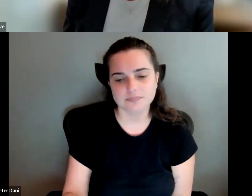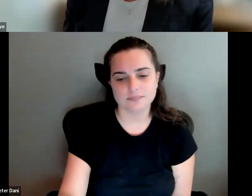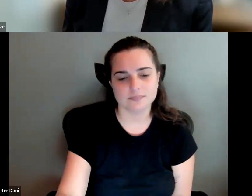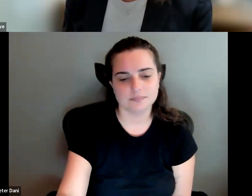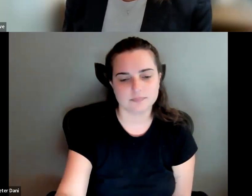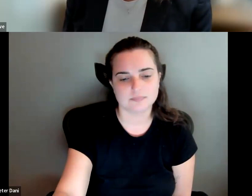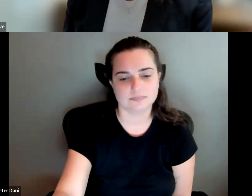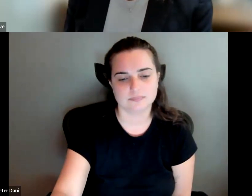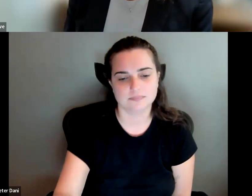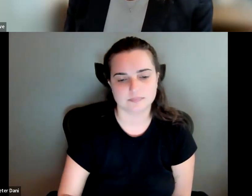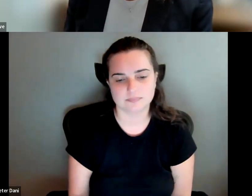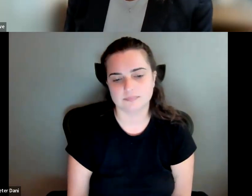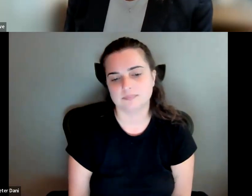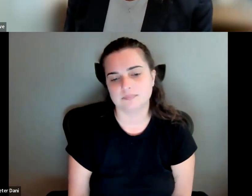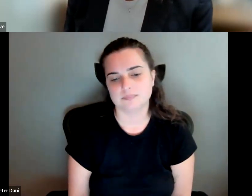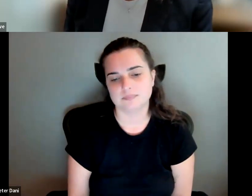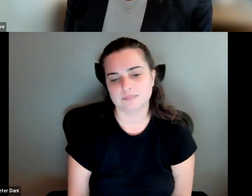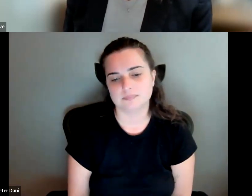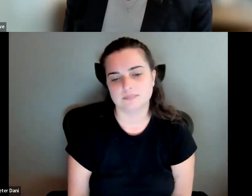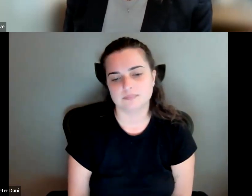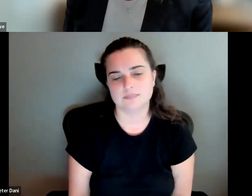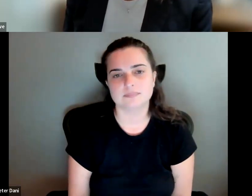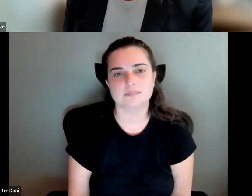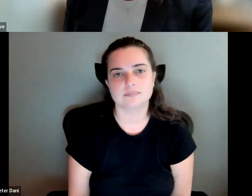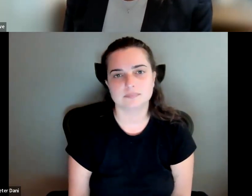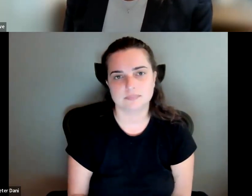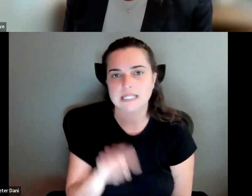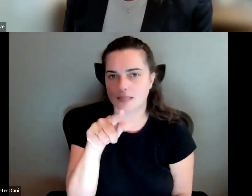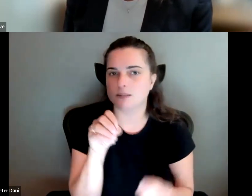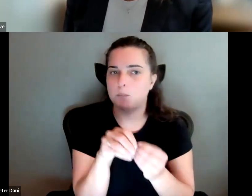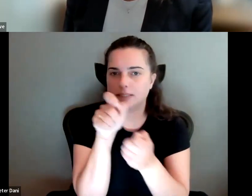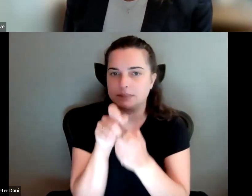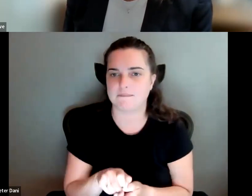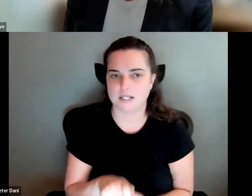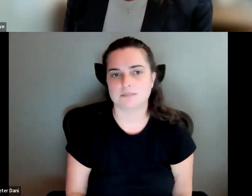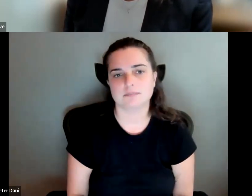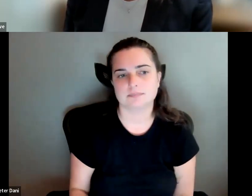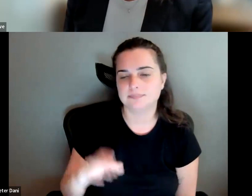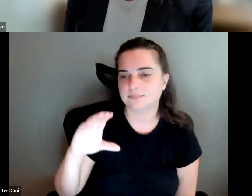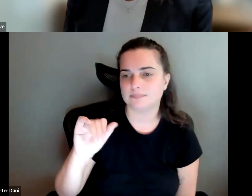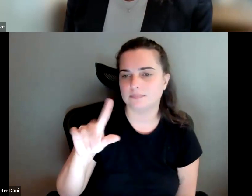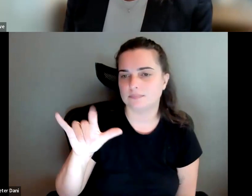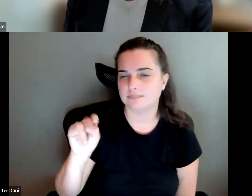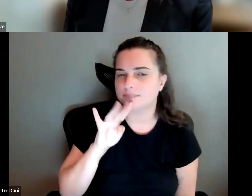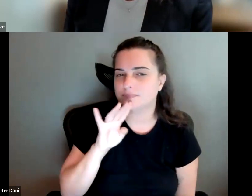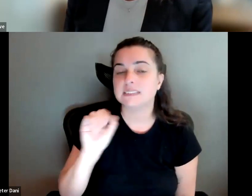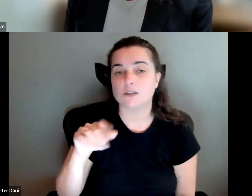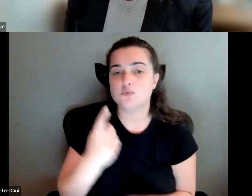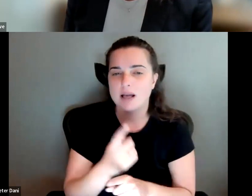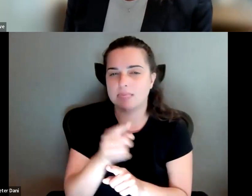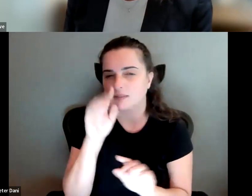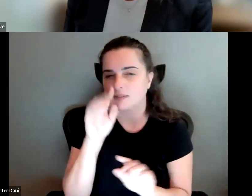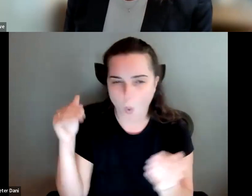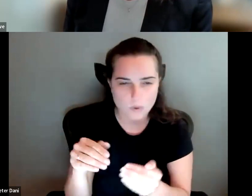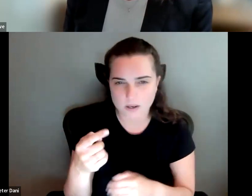So as Carolyn said, this is more specific. Yeah, this just kind of ask for you to hone in on one thing that